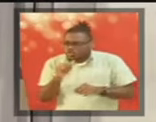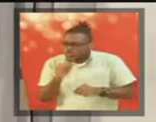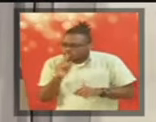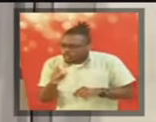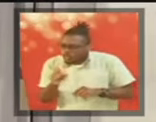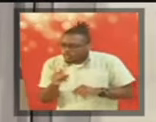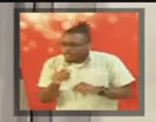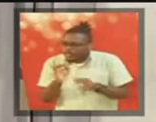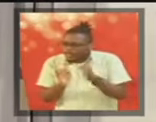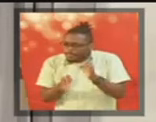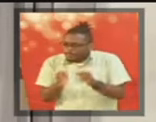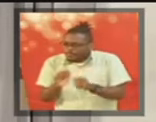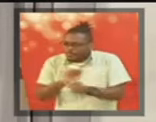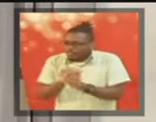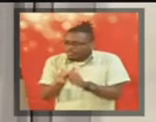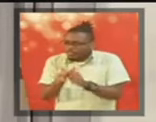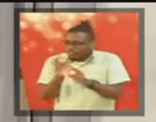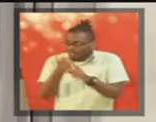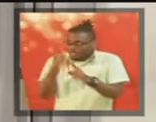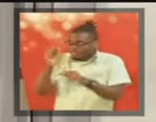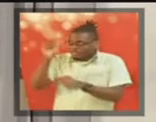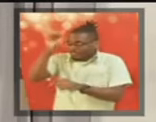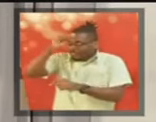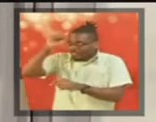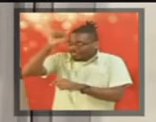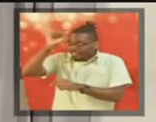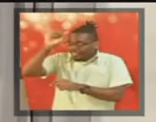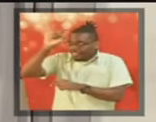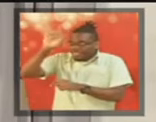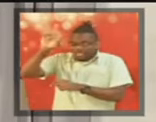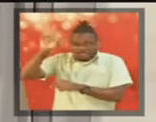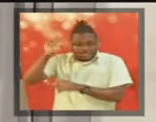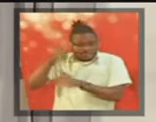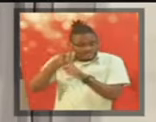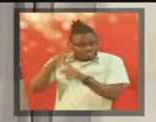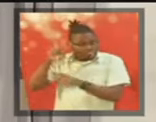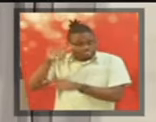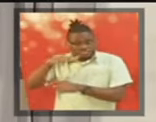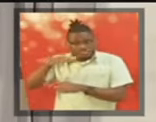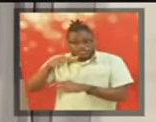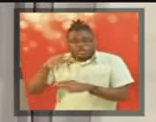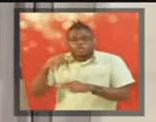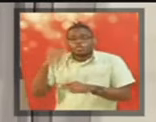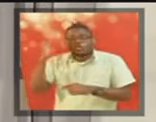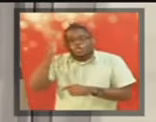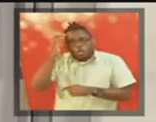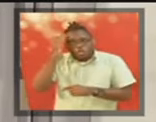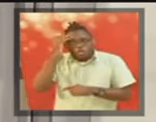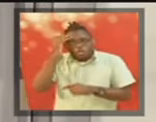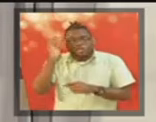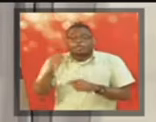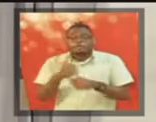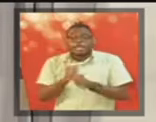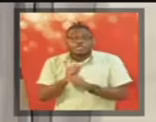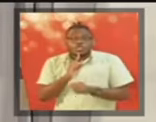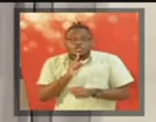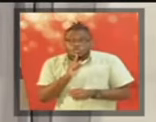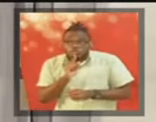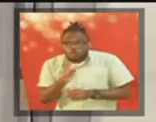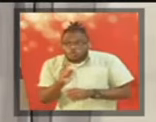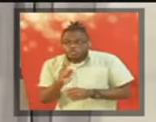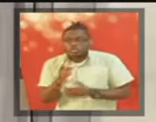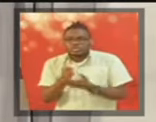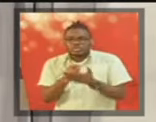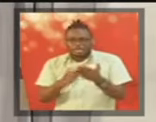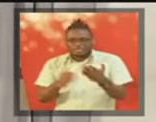not conclusive at this time to make a definitive statement about it. But we know for a fact, as I said, for certain procedures, it is aerosolized, but